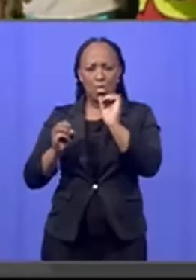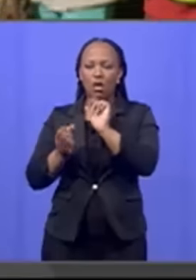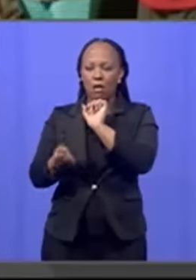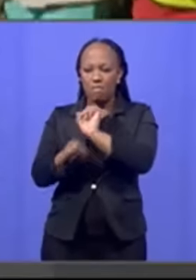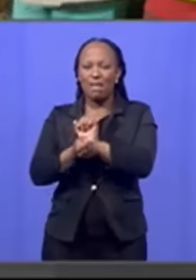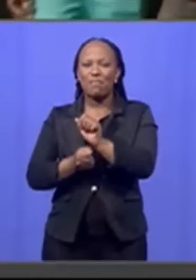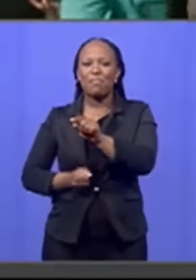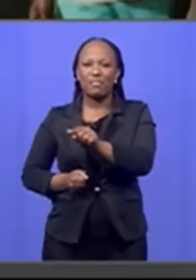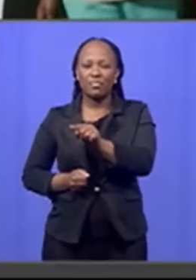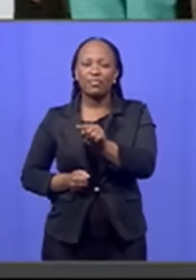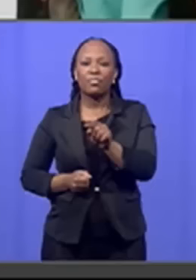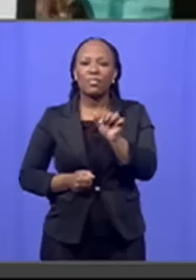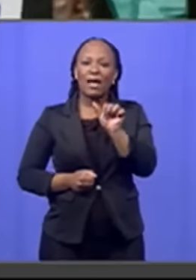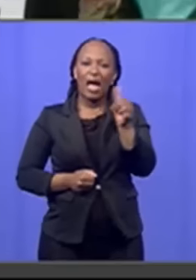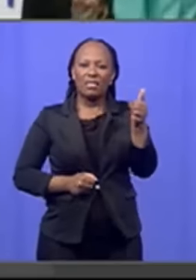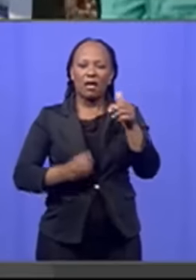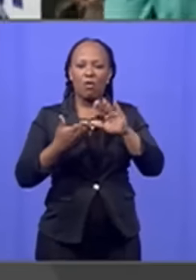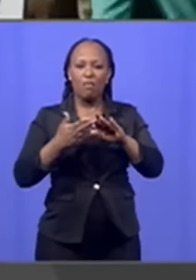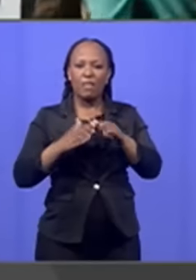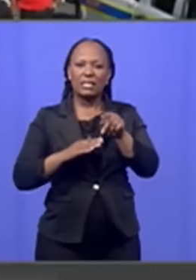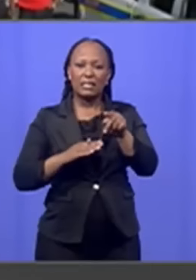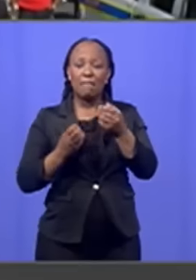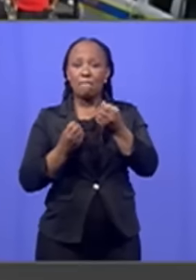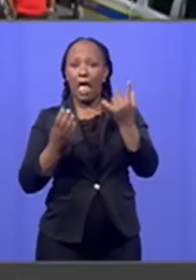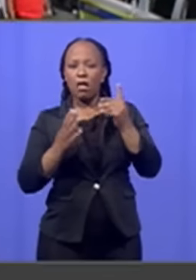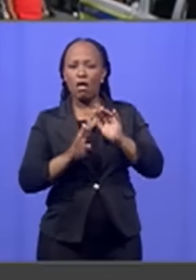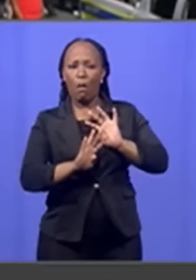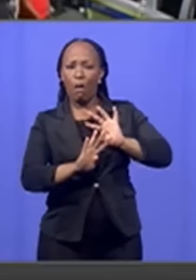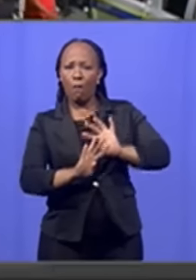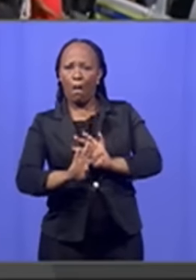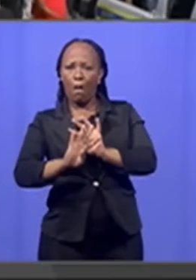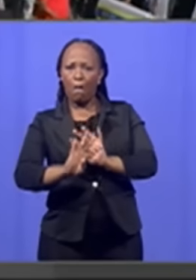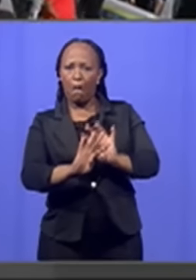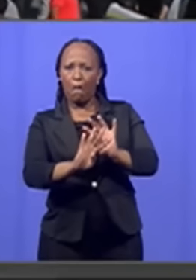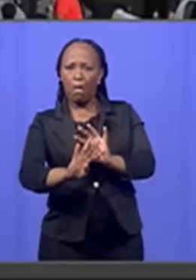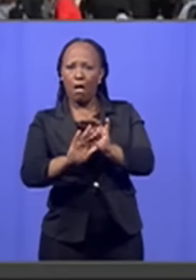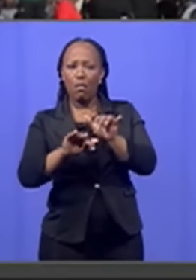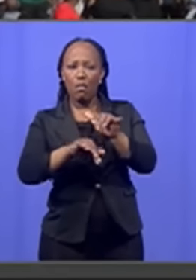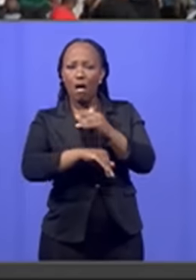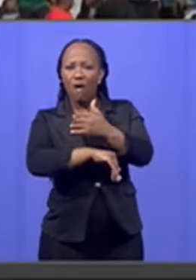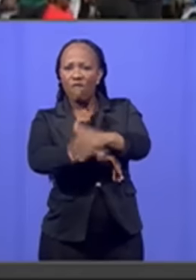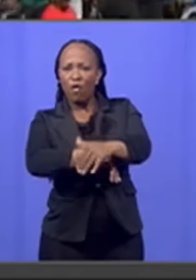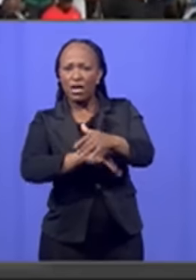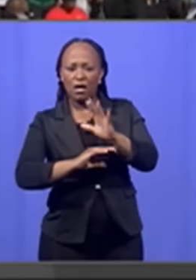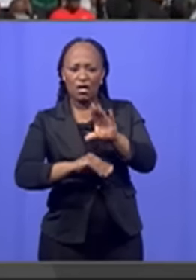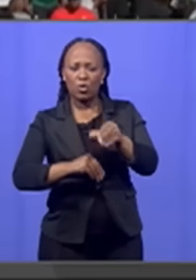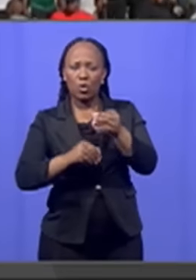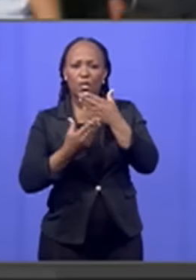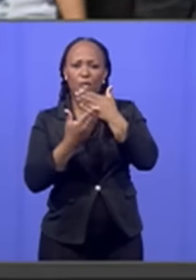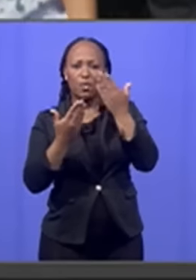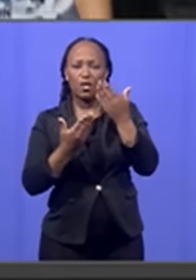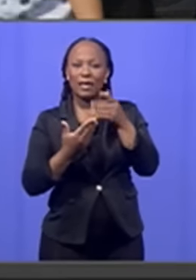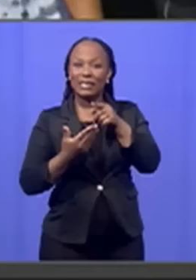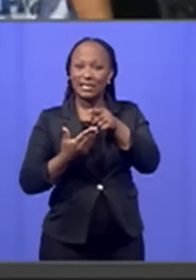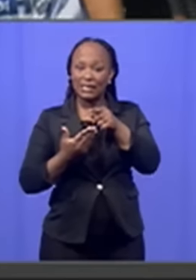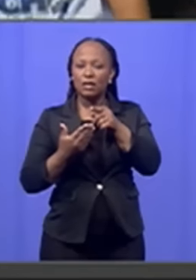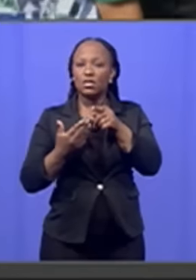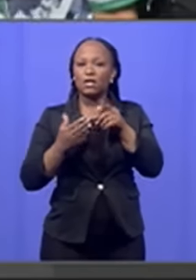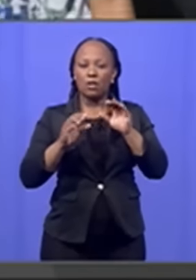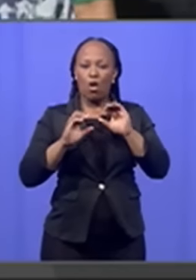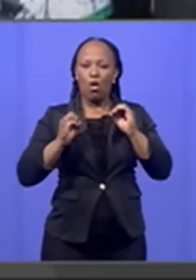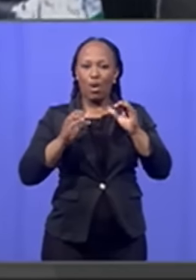ba Umthwalume ba ile ba tswa ka bongata ho tshehetsa boipelaetso bo kgahlanong le melata e hlokang ditokomane. Mokgatlo wa March and March o re o